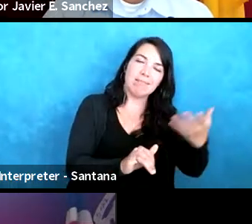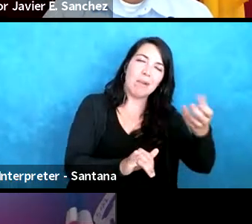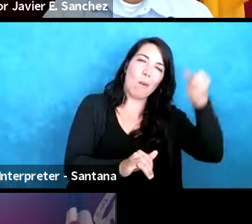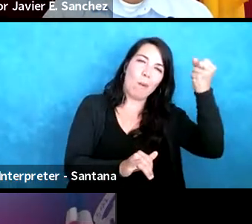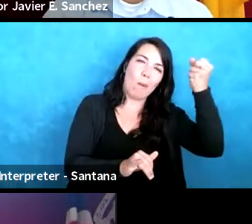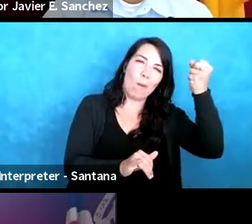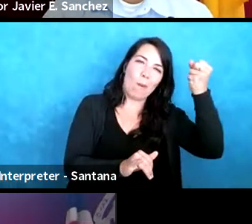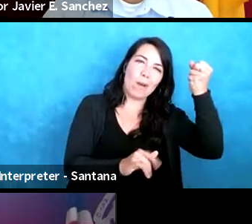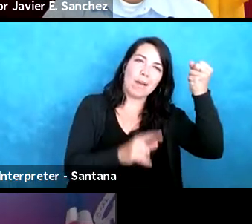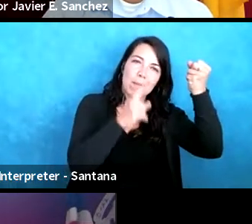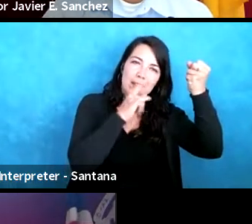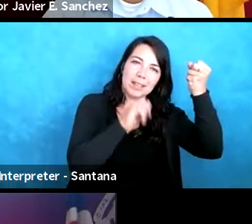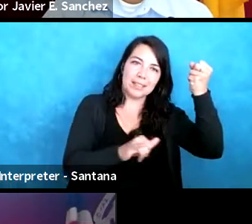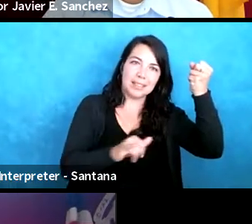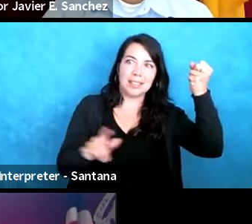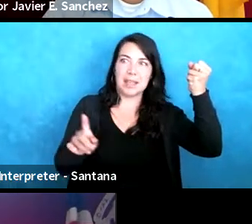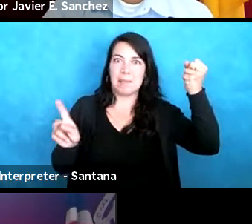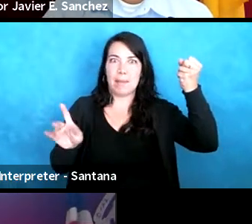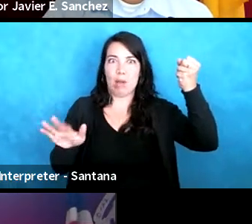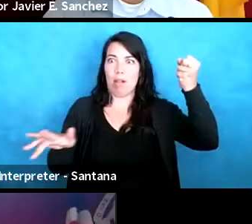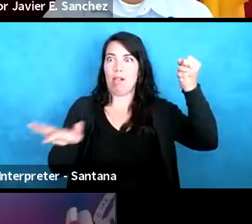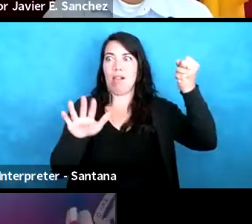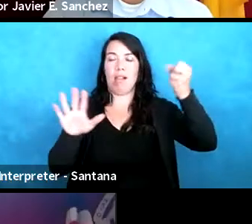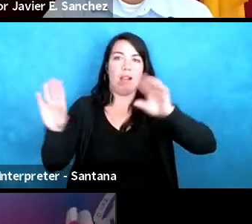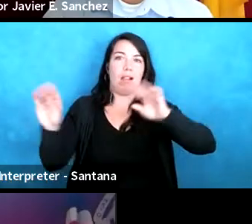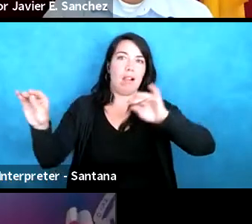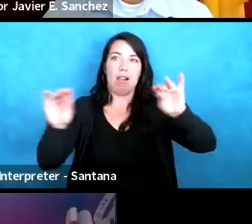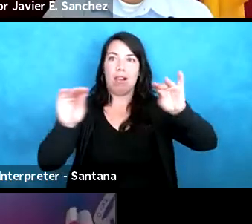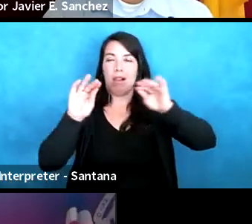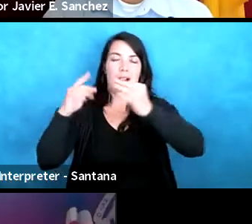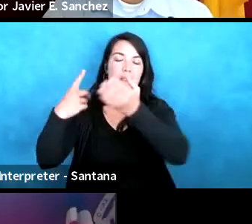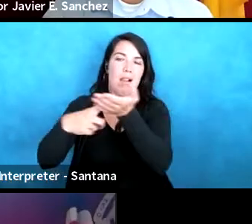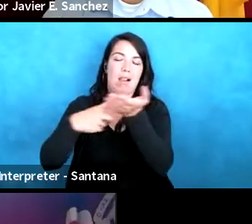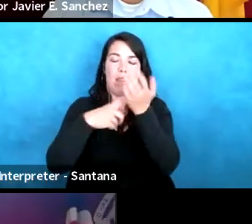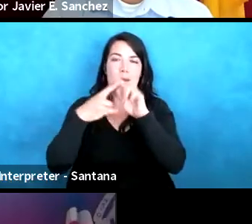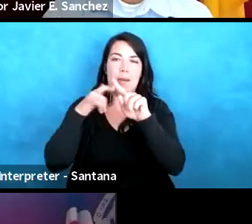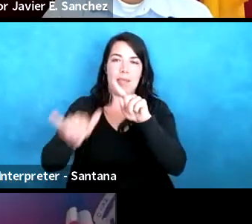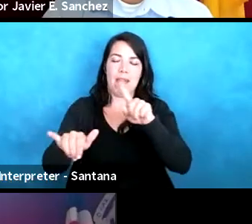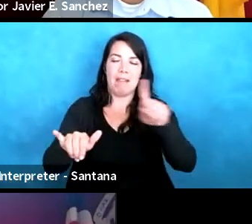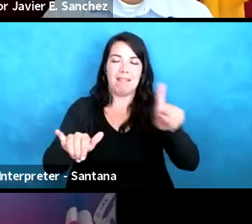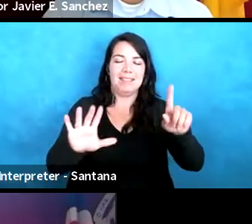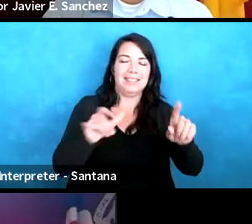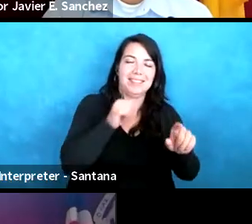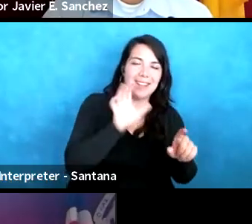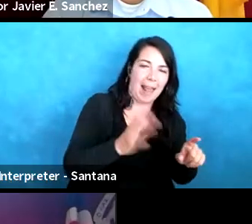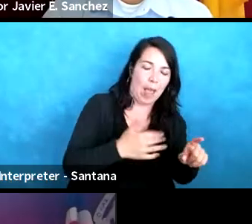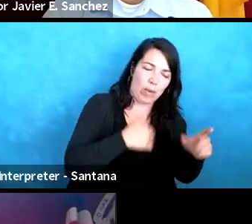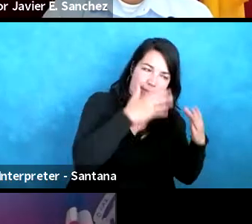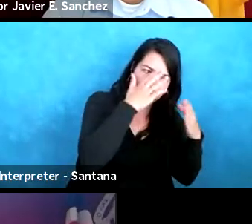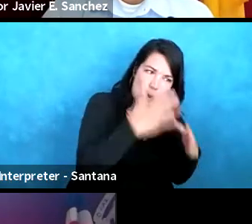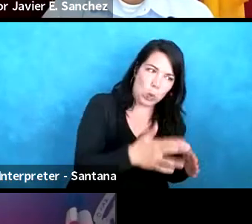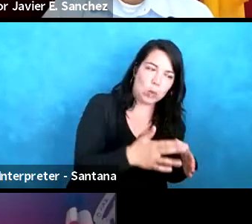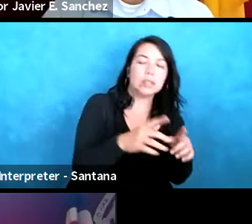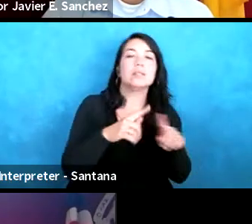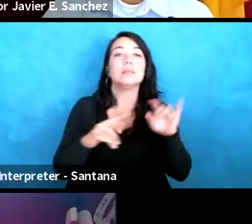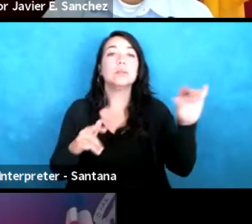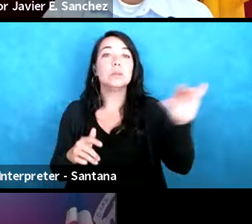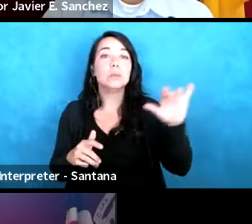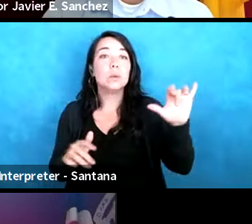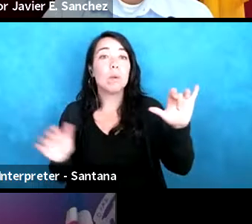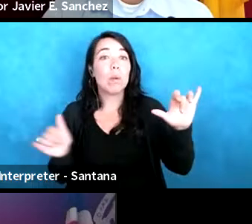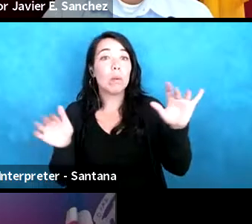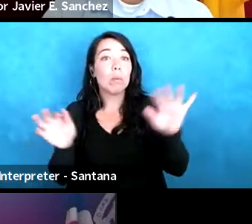That came up today and that discussion was also had. And I think the other thing that's of importance to note is